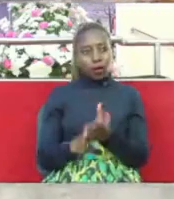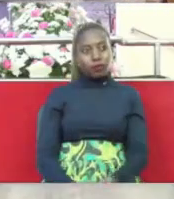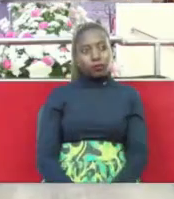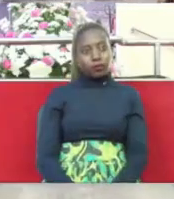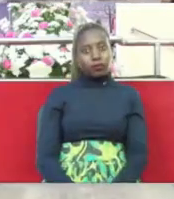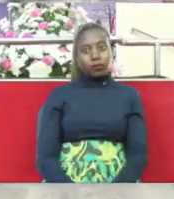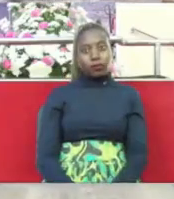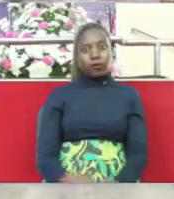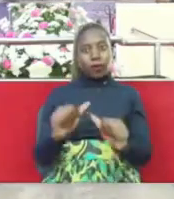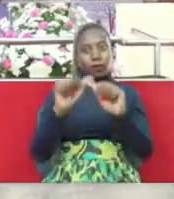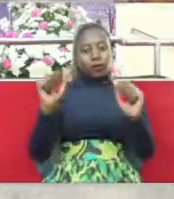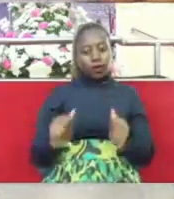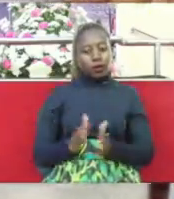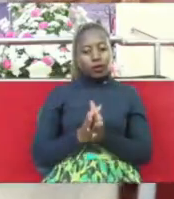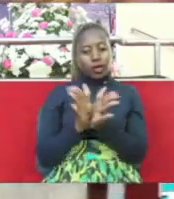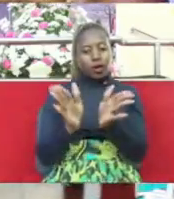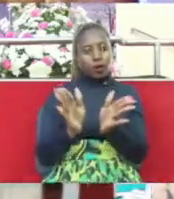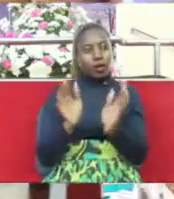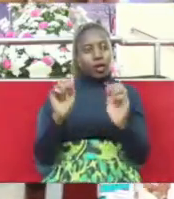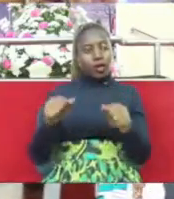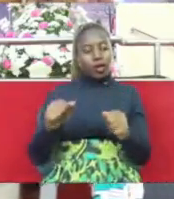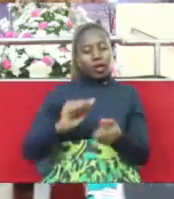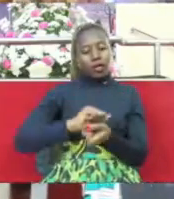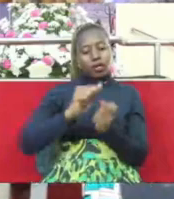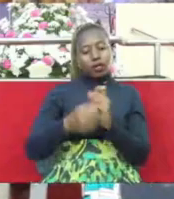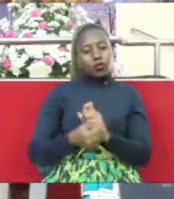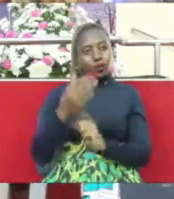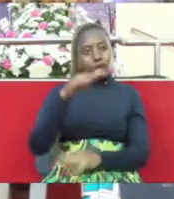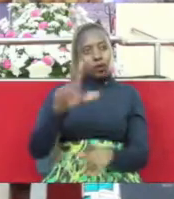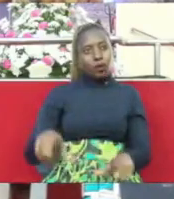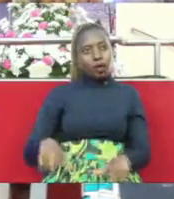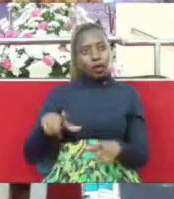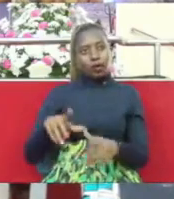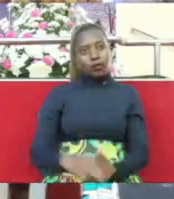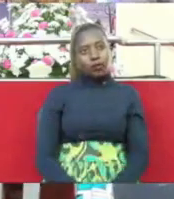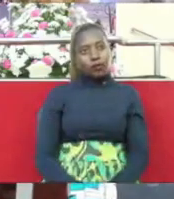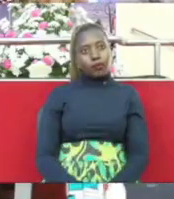His altar is open. He can transform your life.